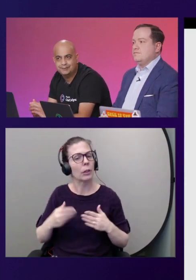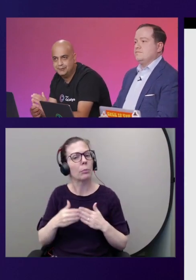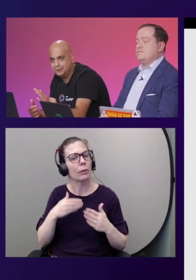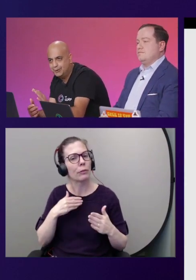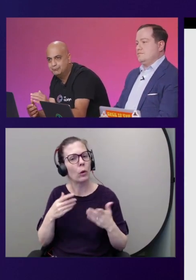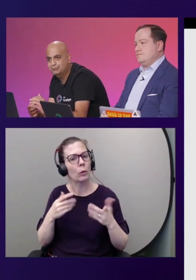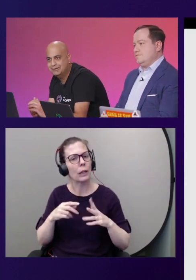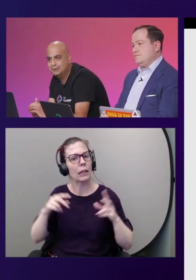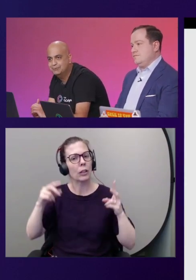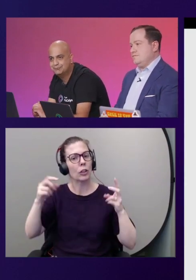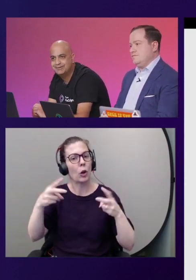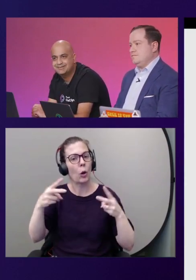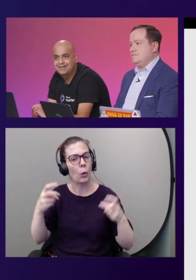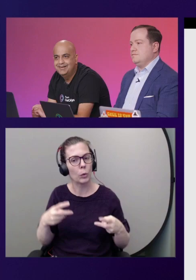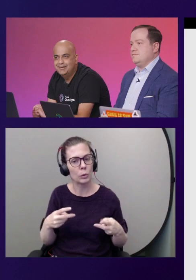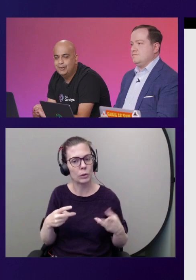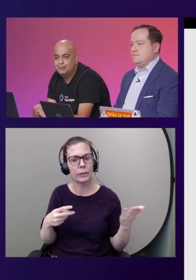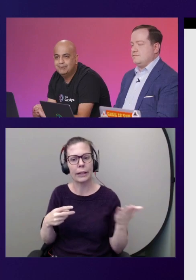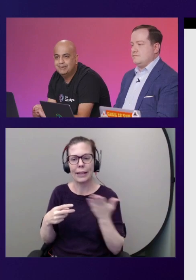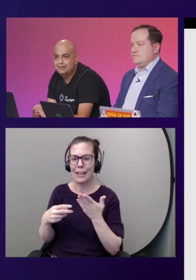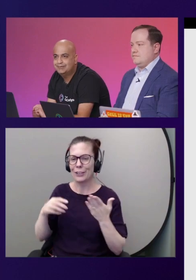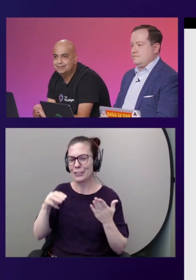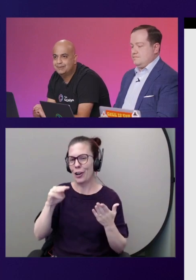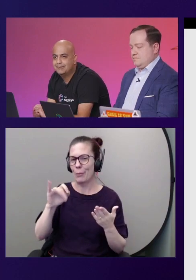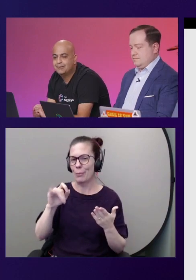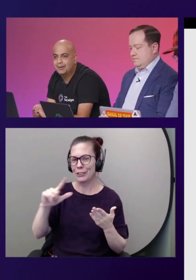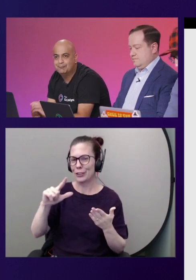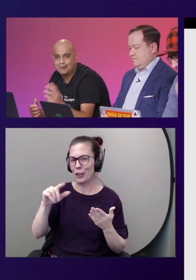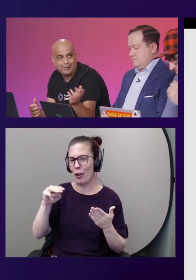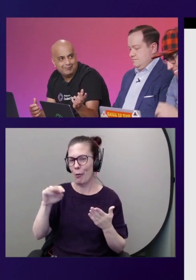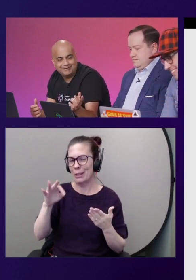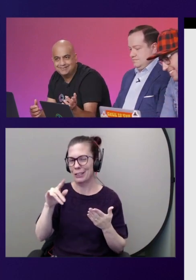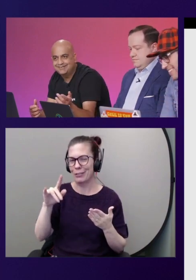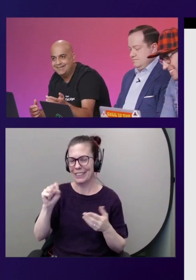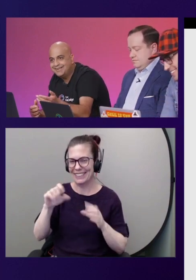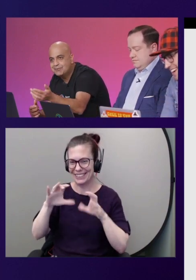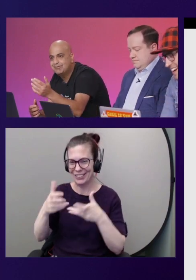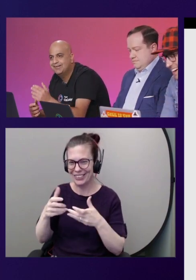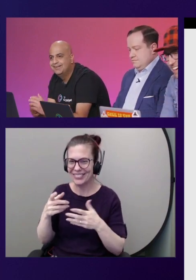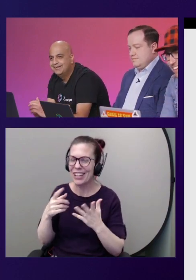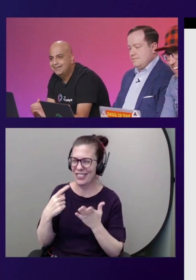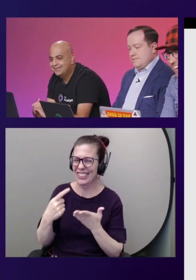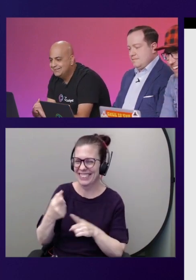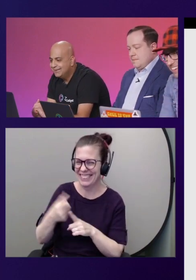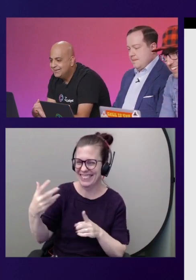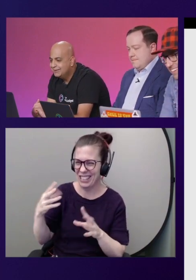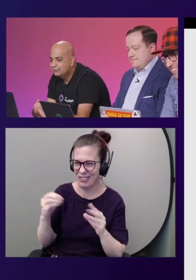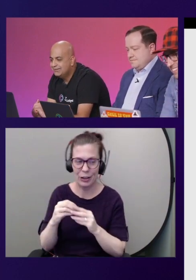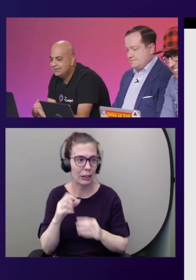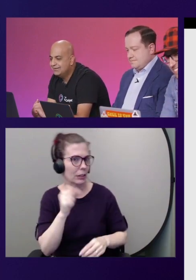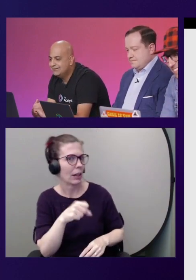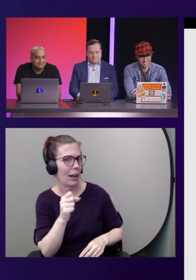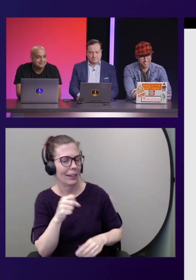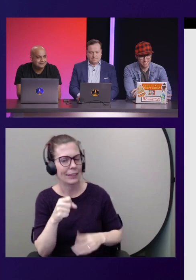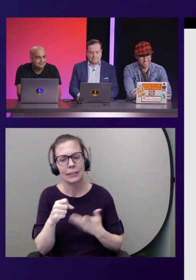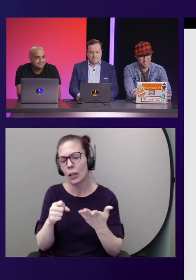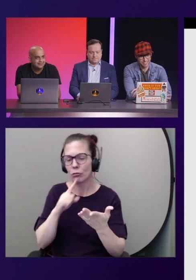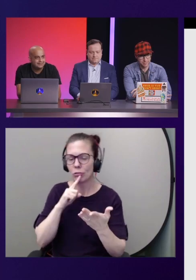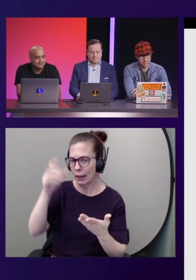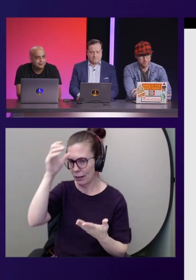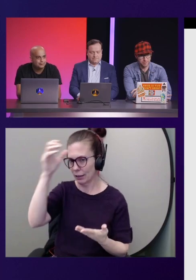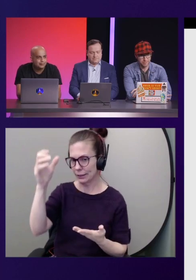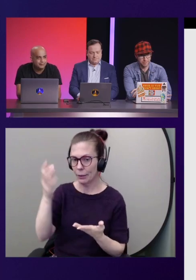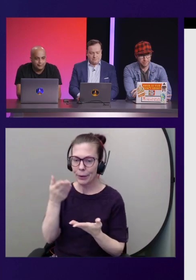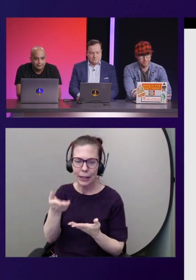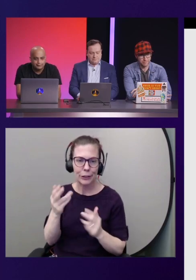coding, here comes Mythical Misfits. And we'll talk about this in a second. But the idea is basically, this is a site